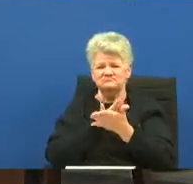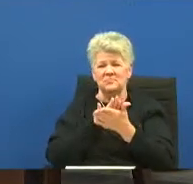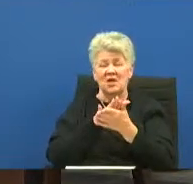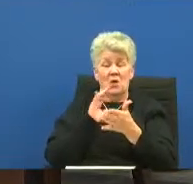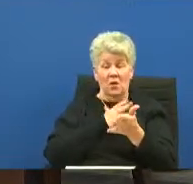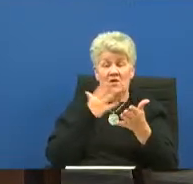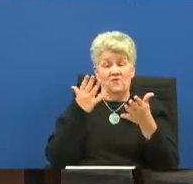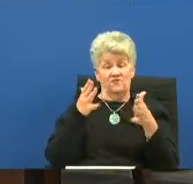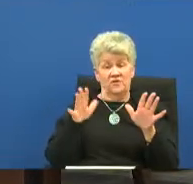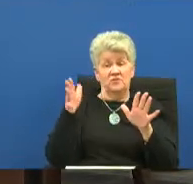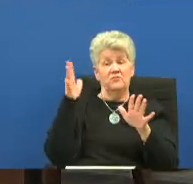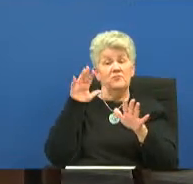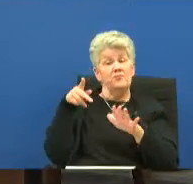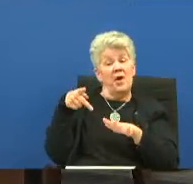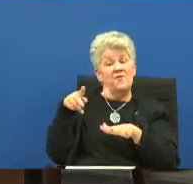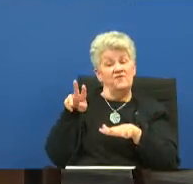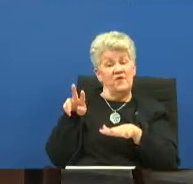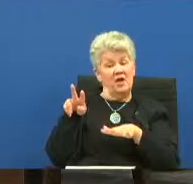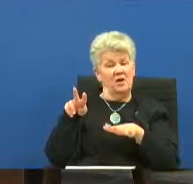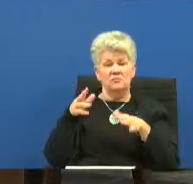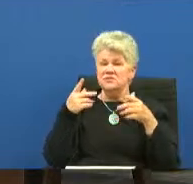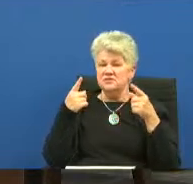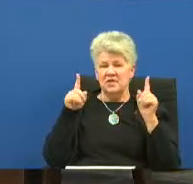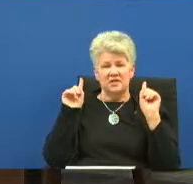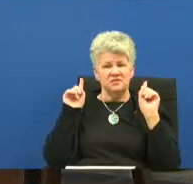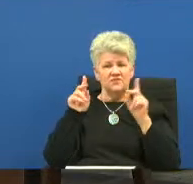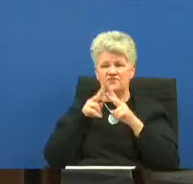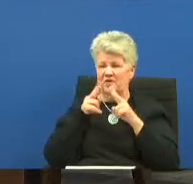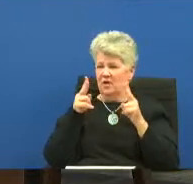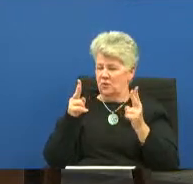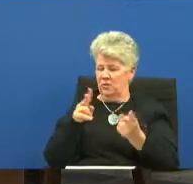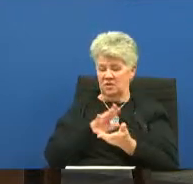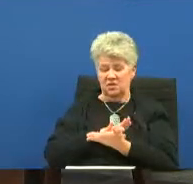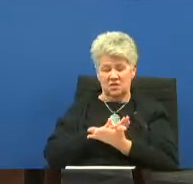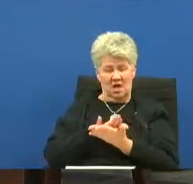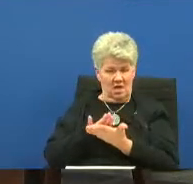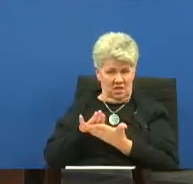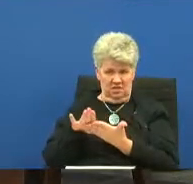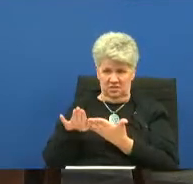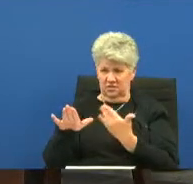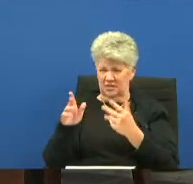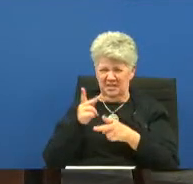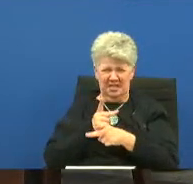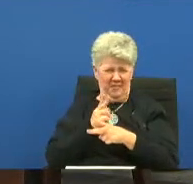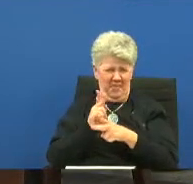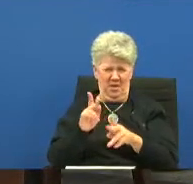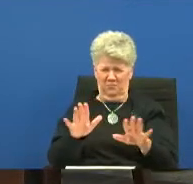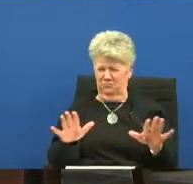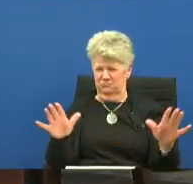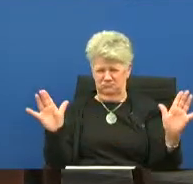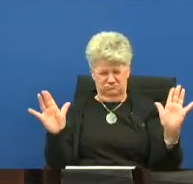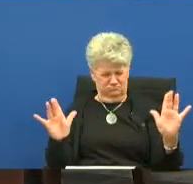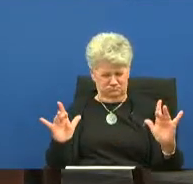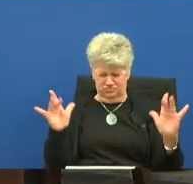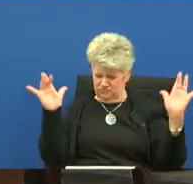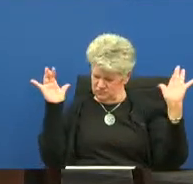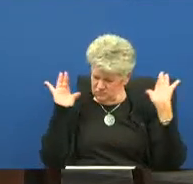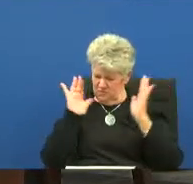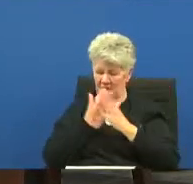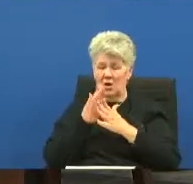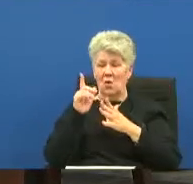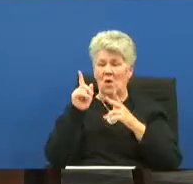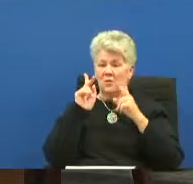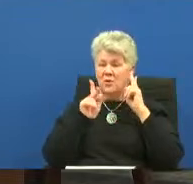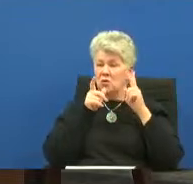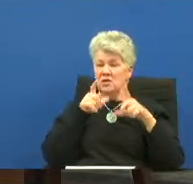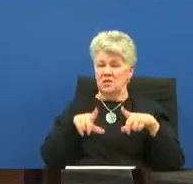Prairieville, and it has been a huge success. It is very well done, very well maintained. And one of the citizens